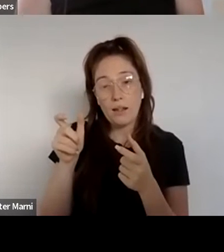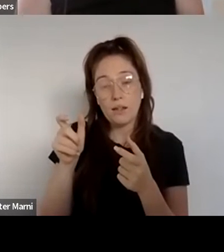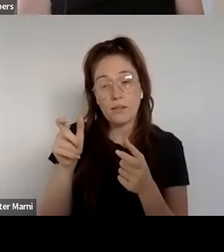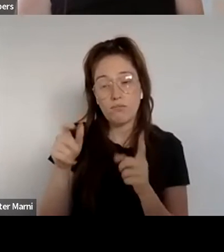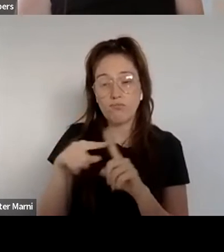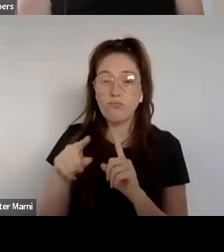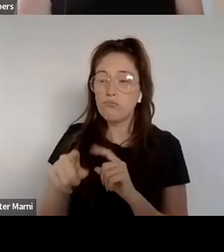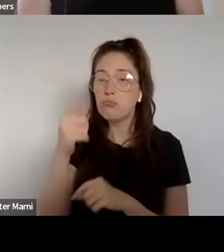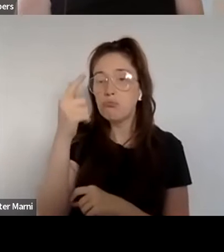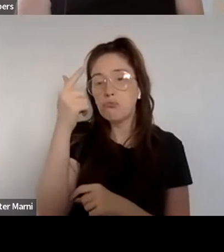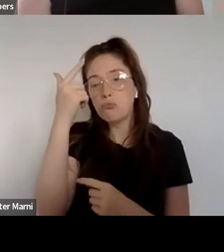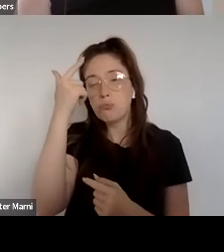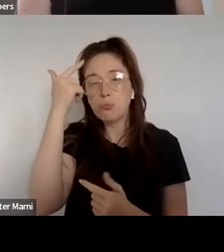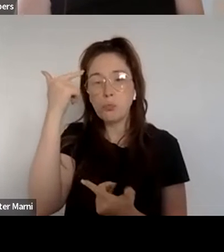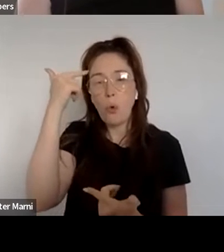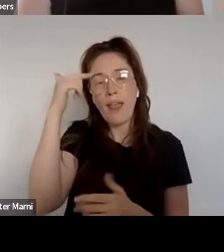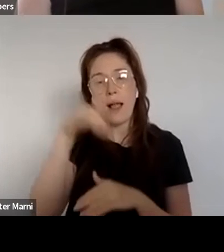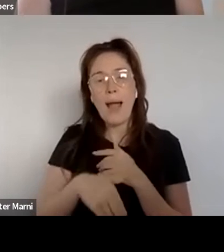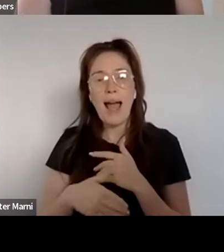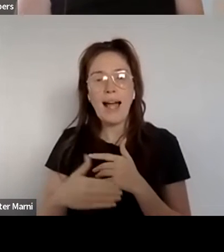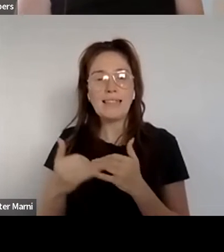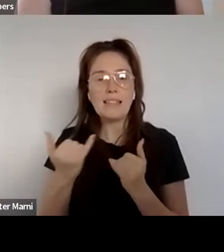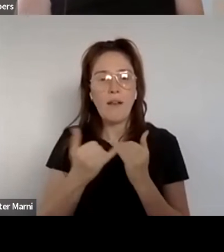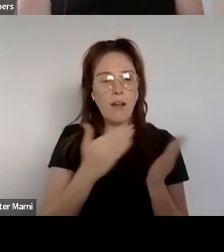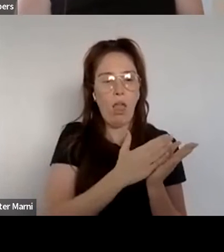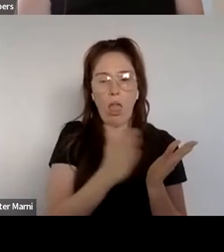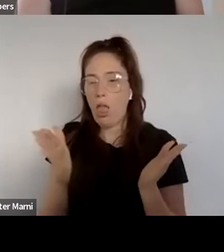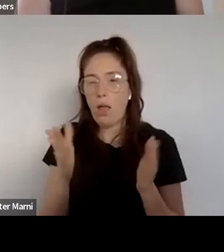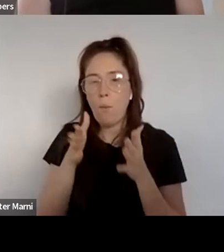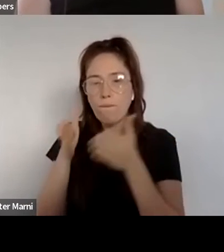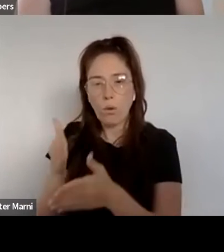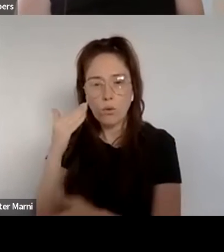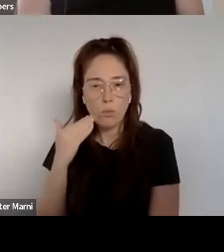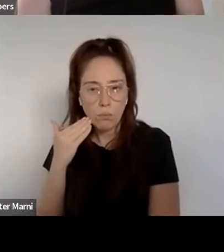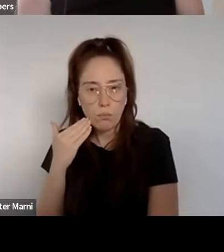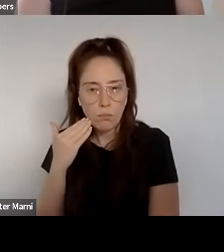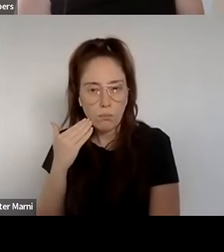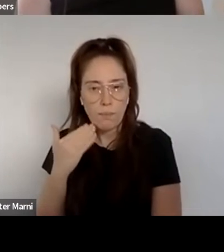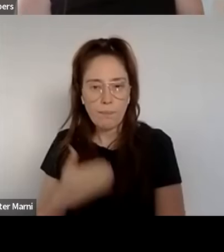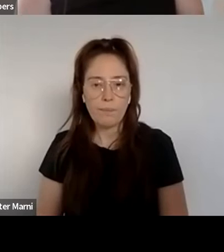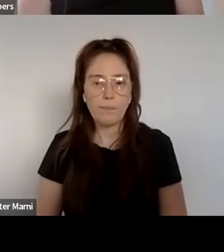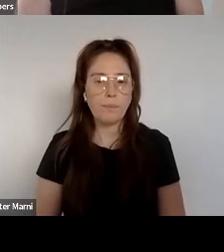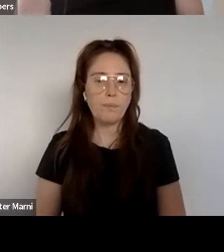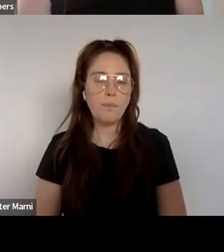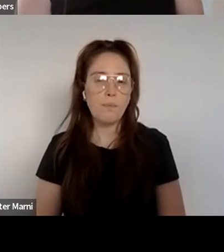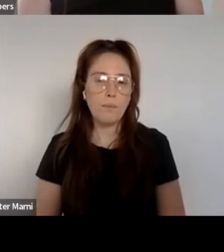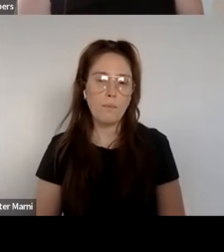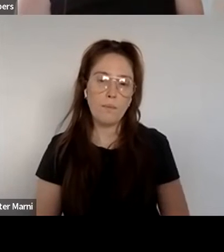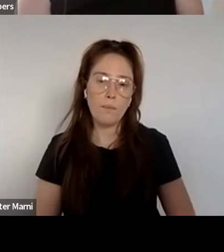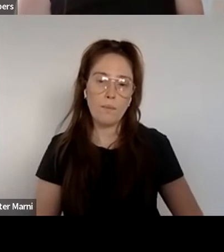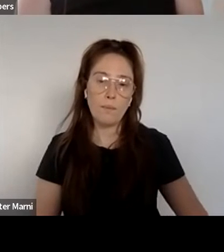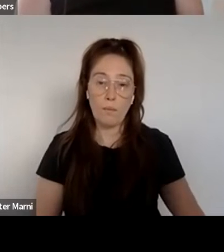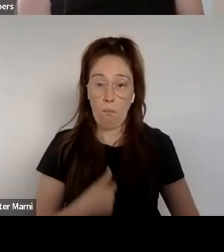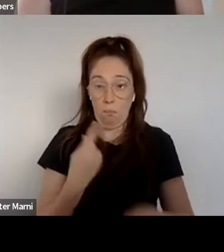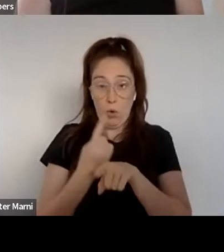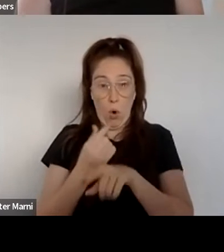think about the kind of gendered nature of death care. Maybe I could sort of talk a little bit about my